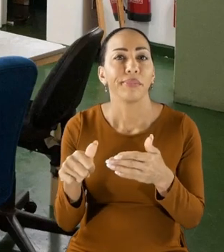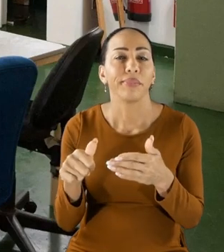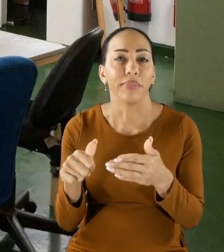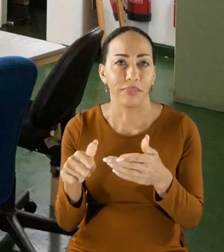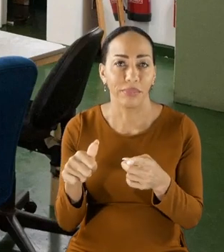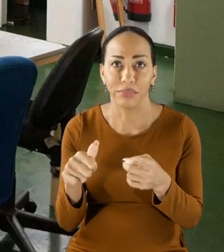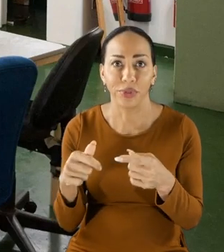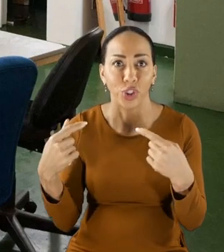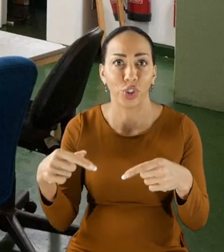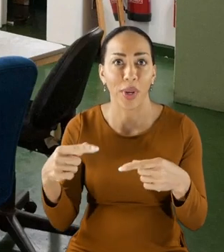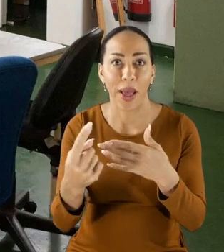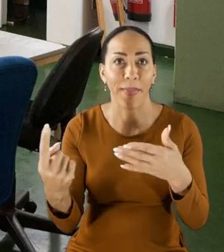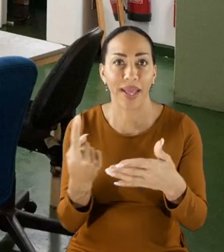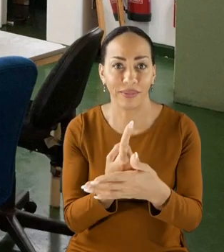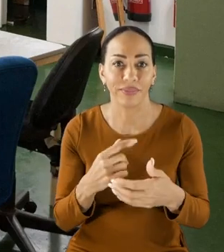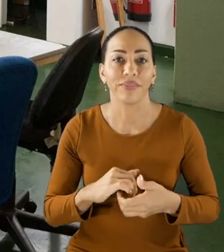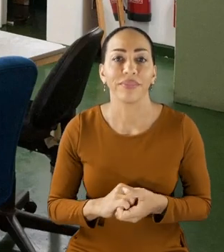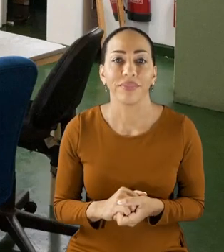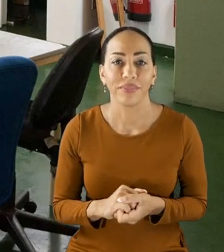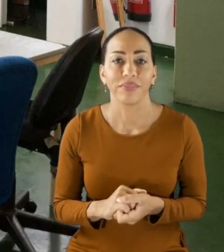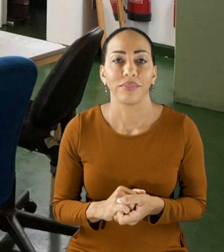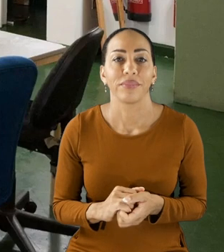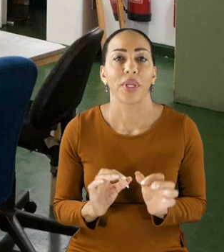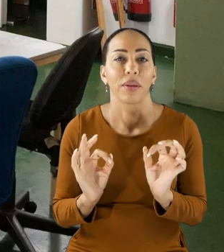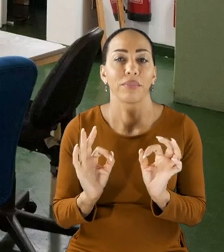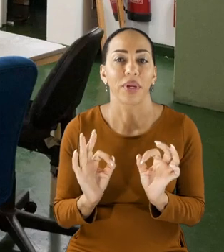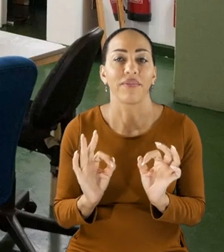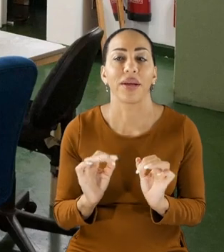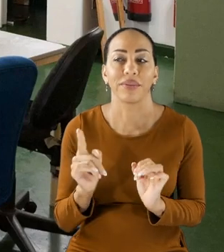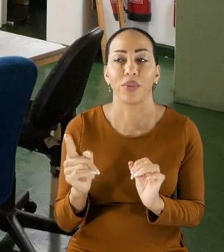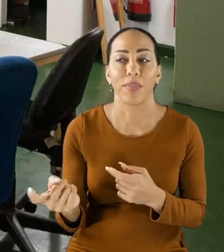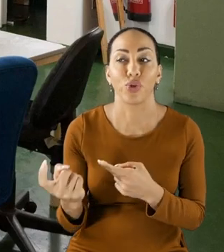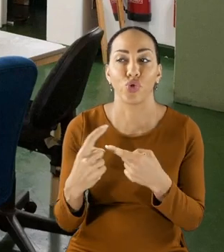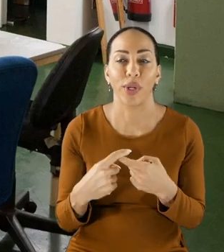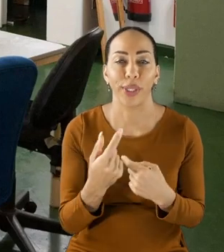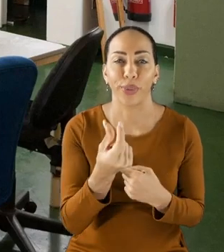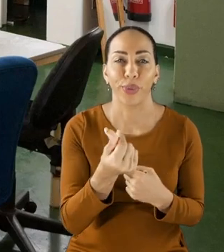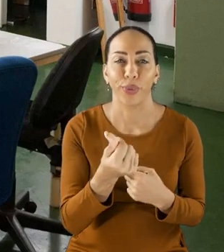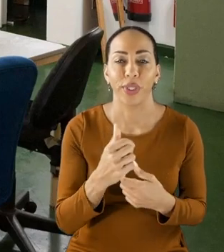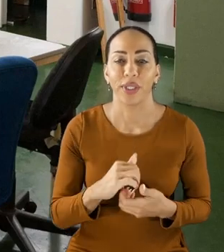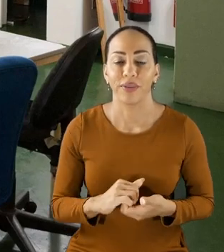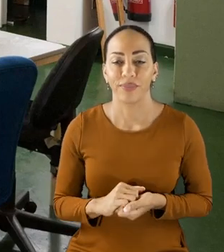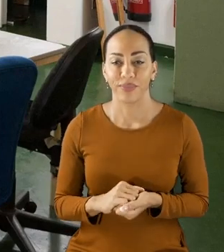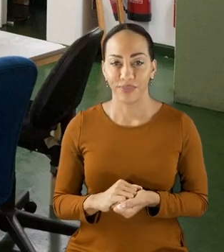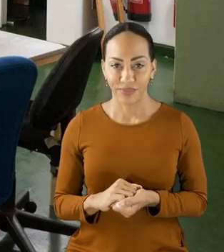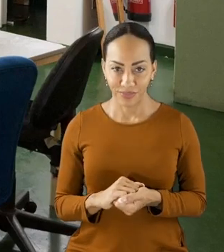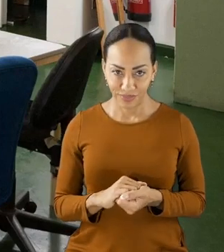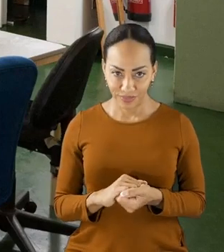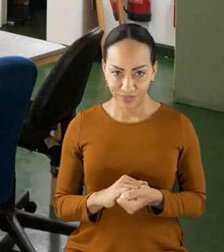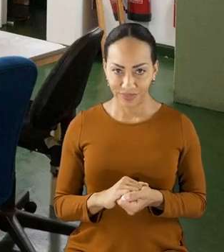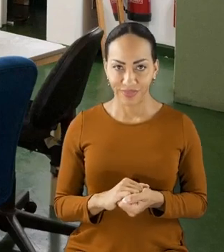go. Yeah, it's done. Fantastic. So Jamie, I think that's Jamie. He'll be in. He'll be joining us straight away. Come into this